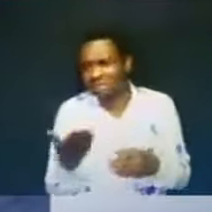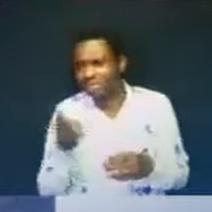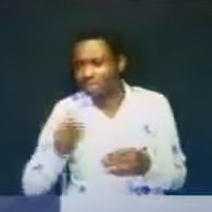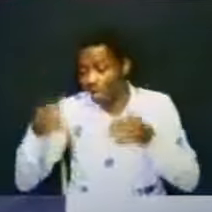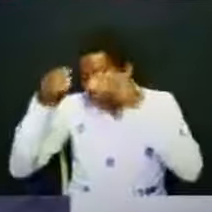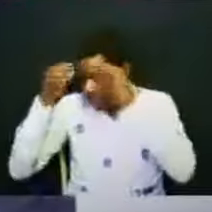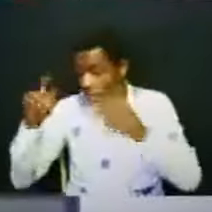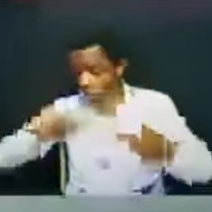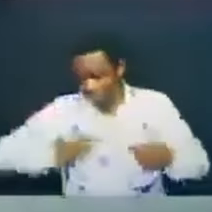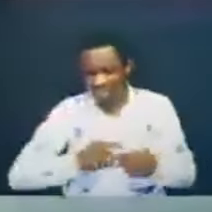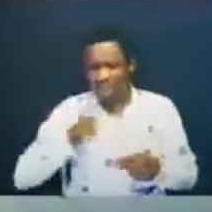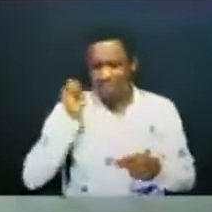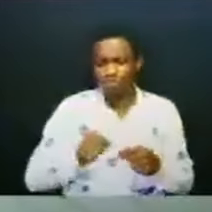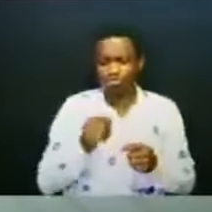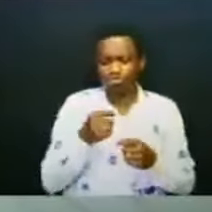avoided.